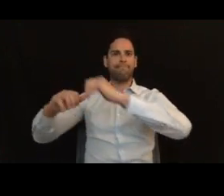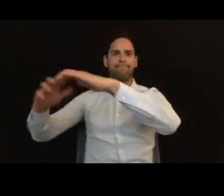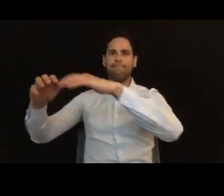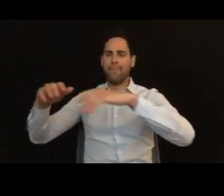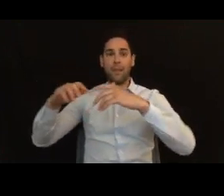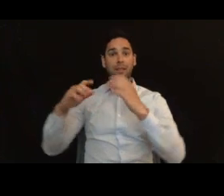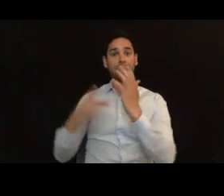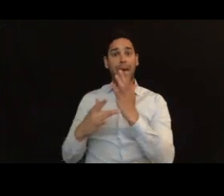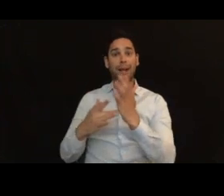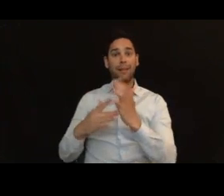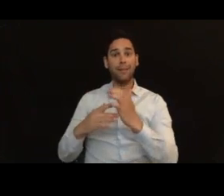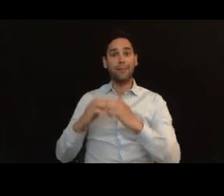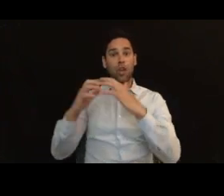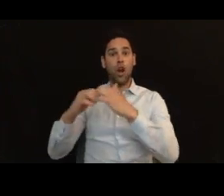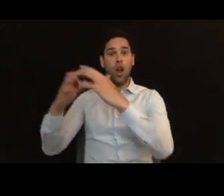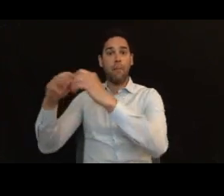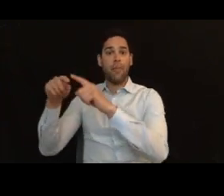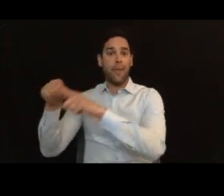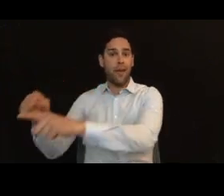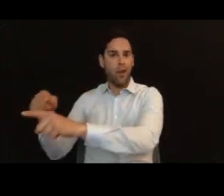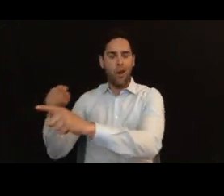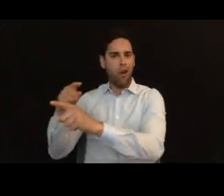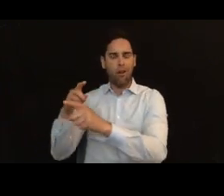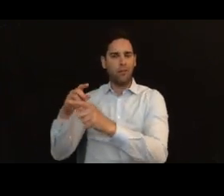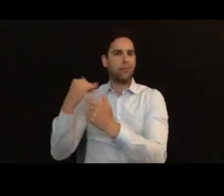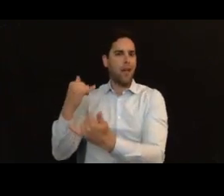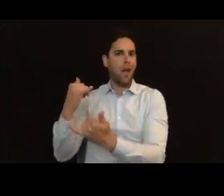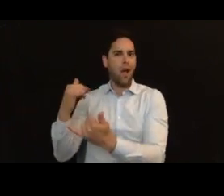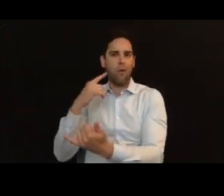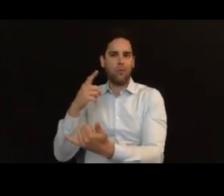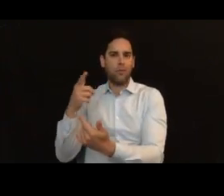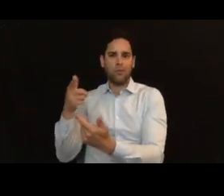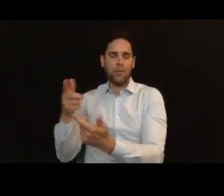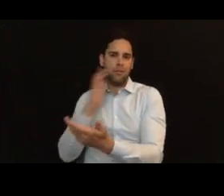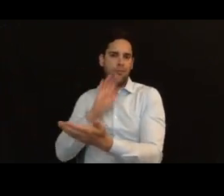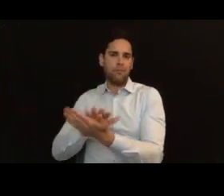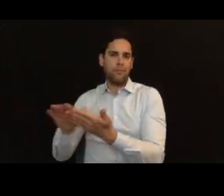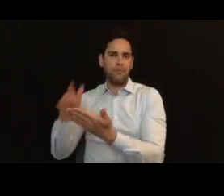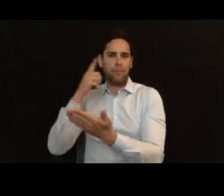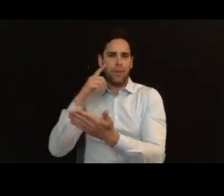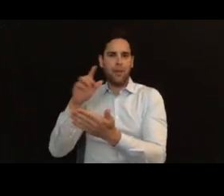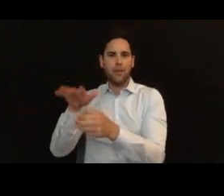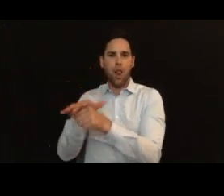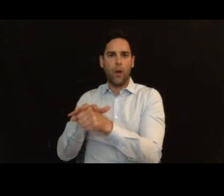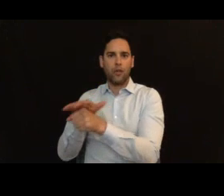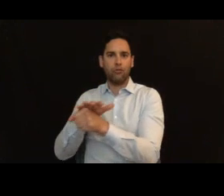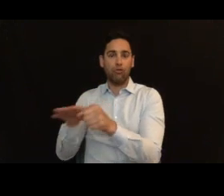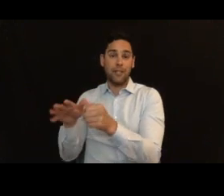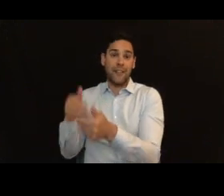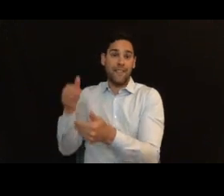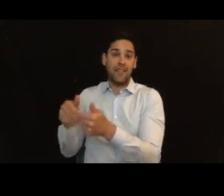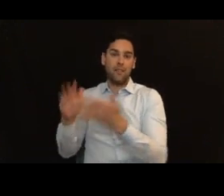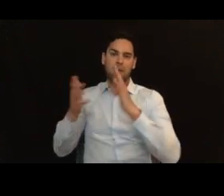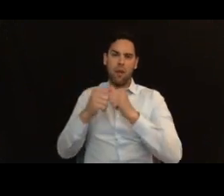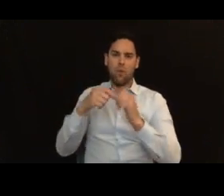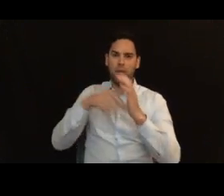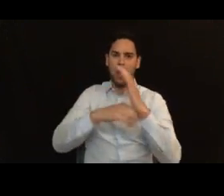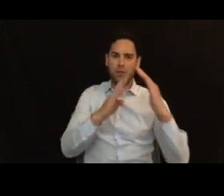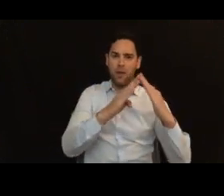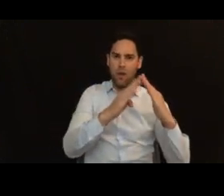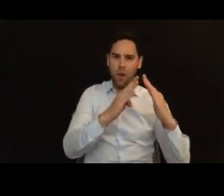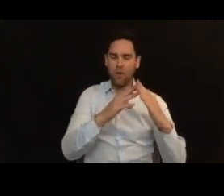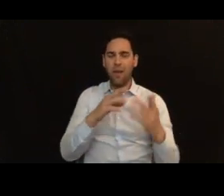in Soma because its location is so convenient compared to downtown. But it's prime real estate, and